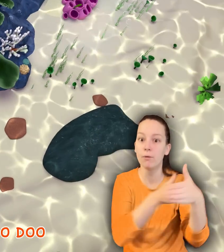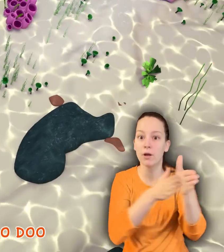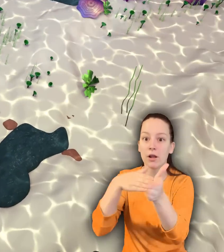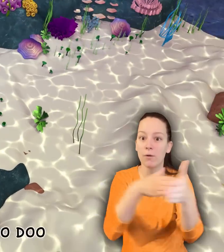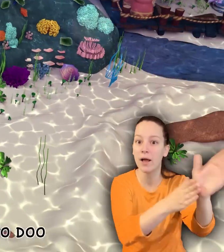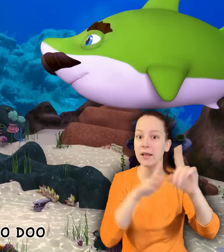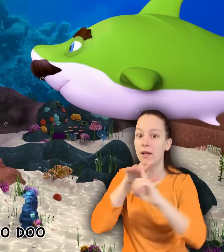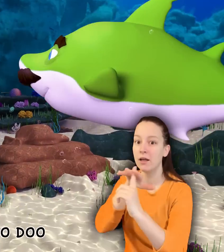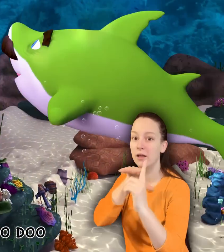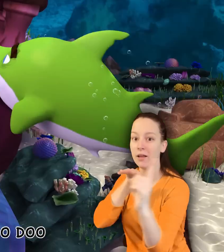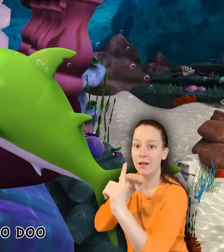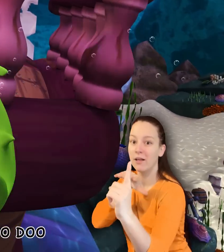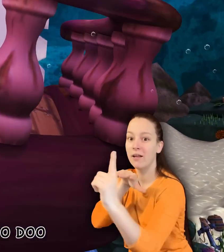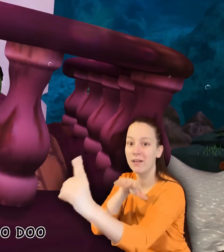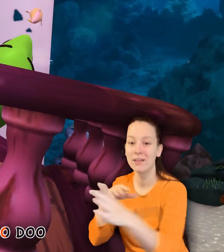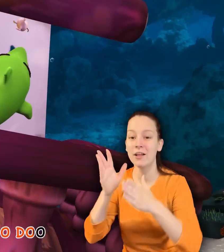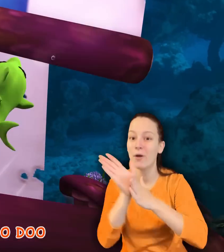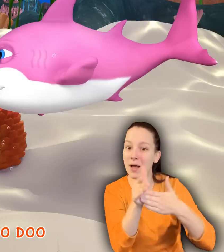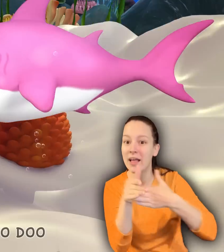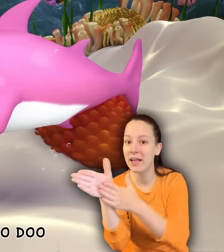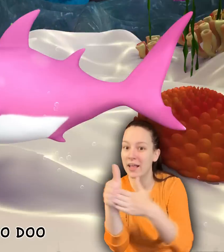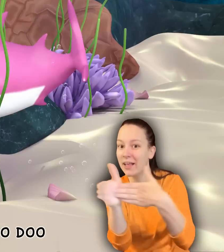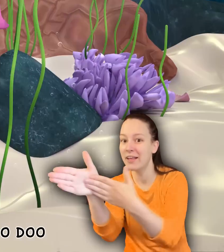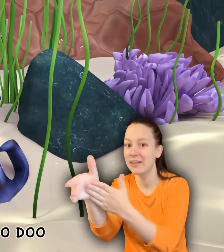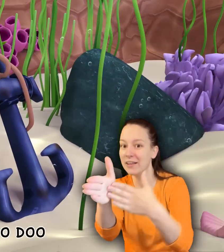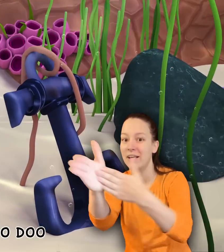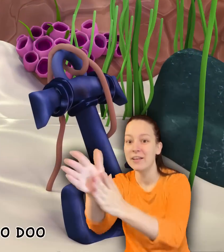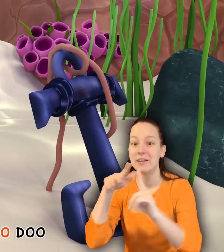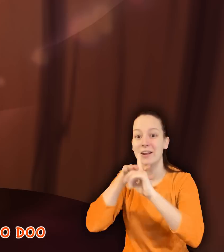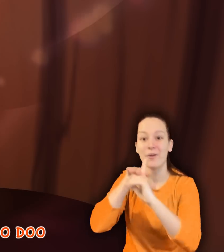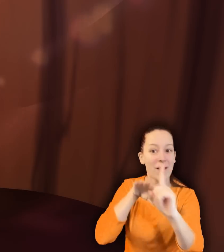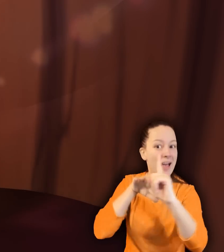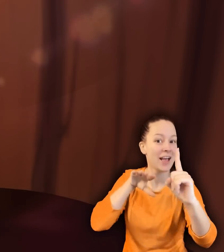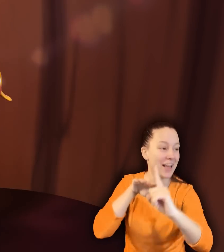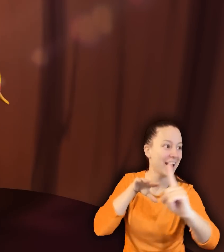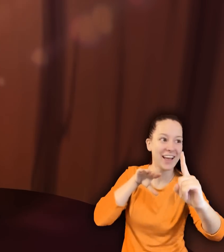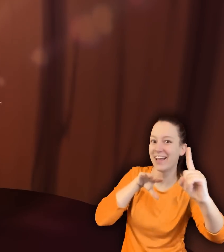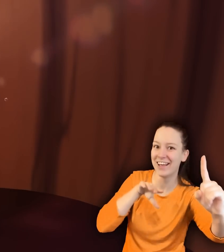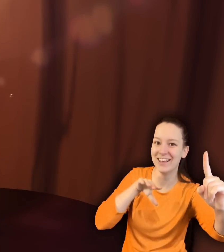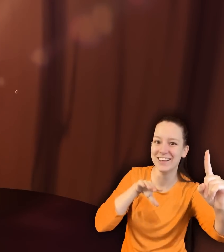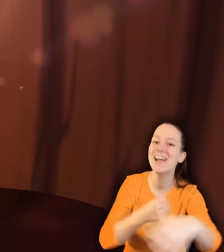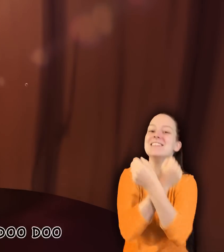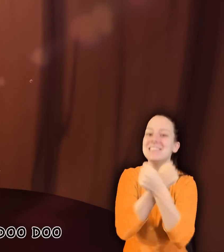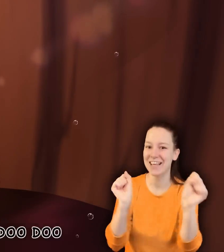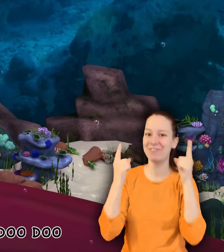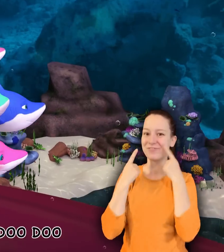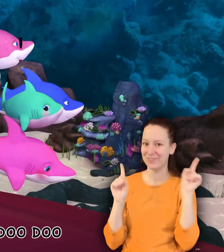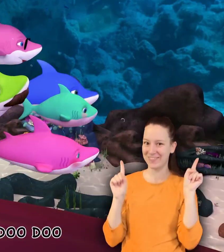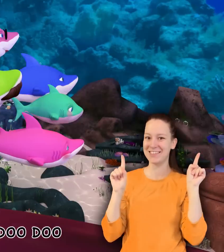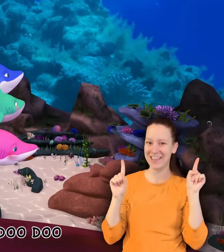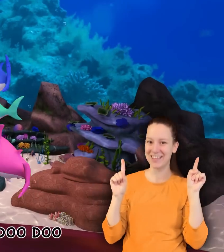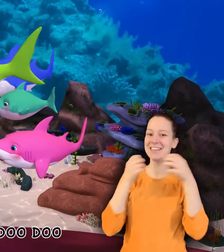away r run away do do do do run away do do doo do run away say